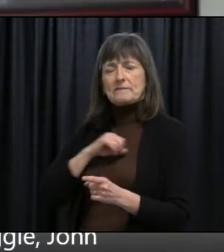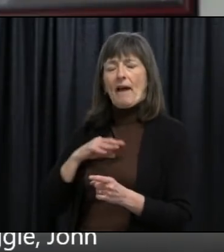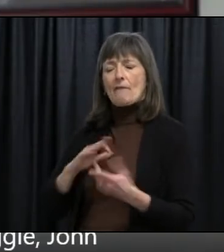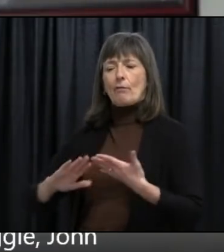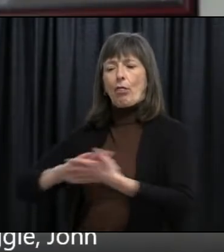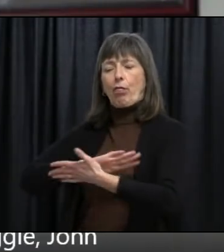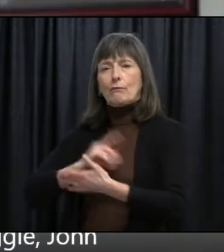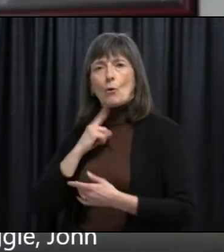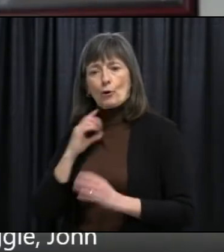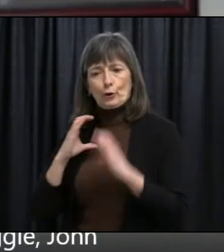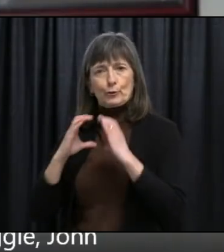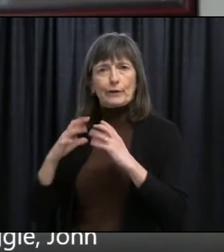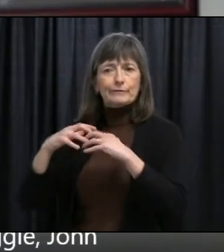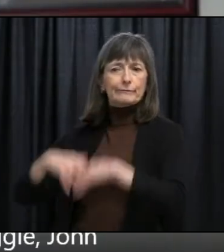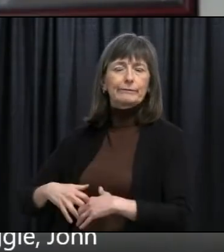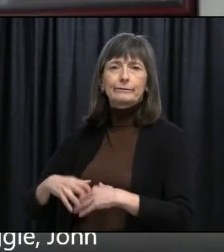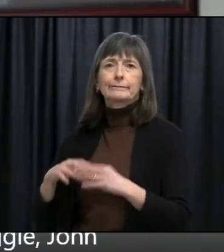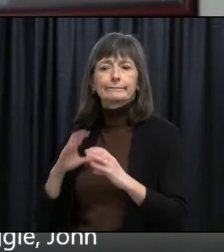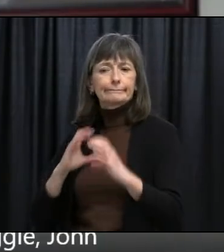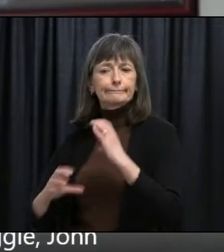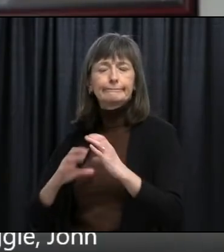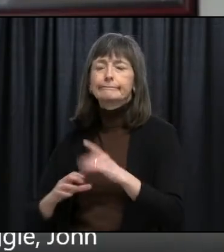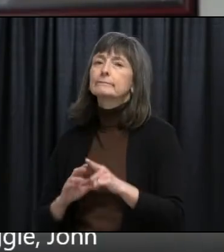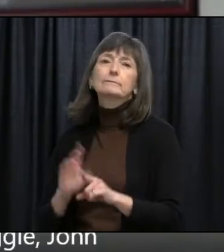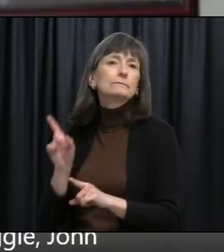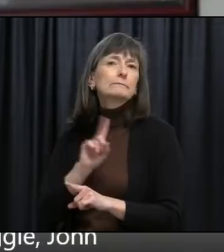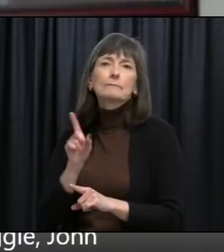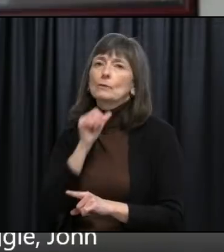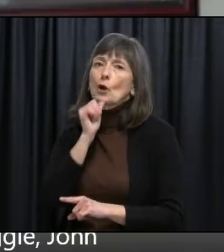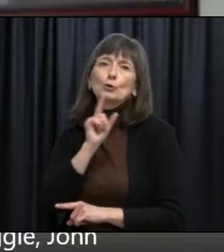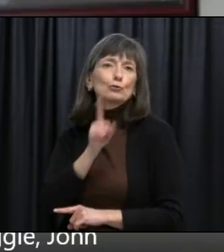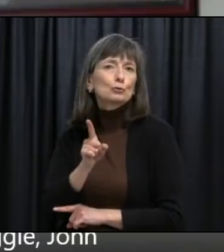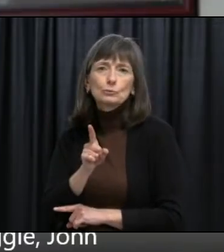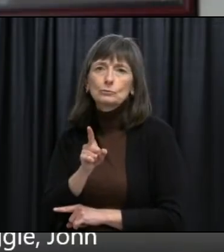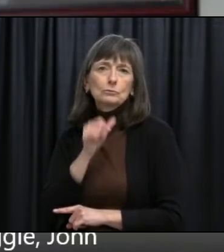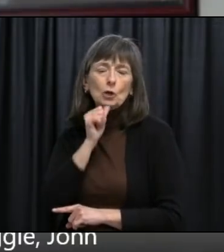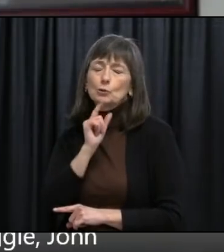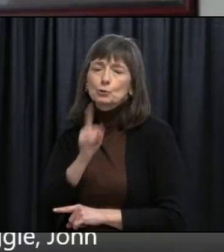because quite frankly, that is not been the case, nor will it be.